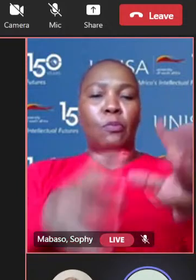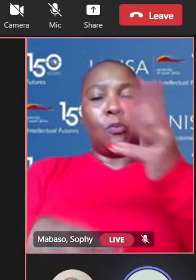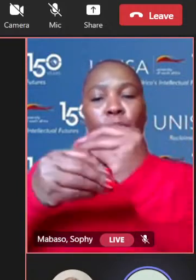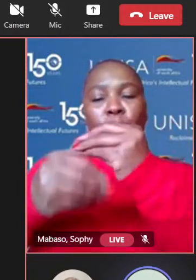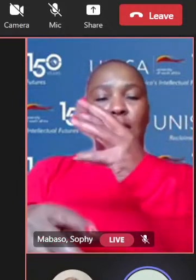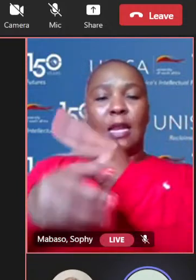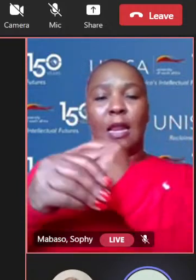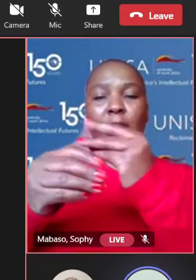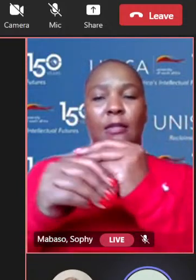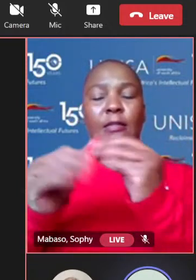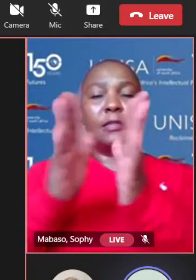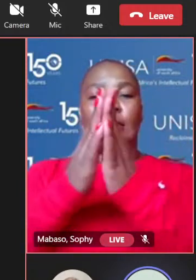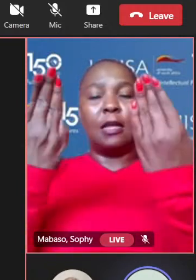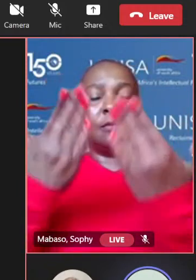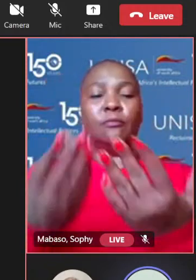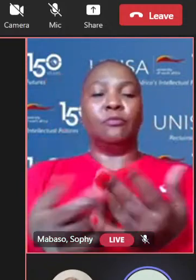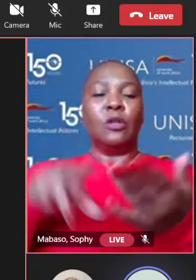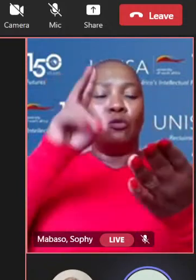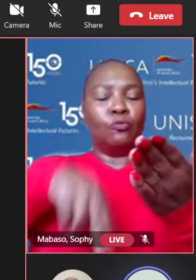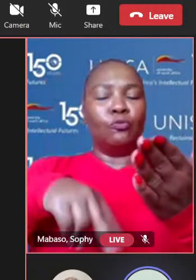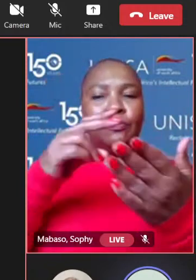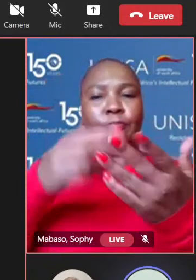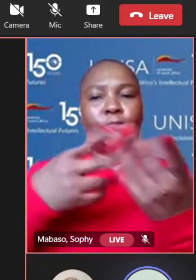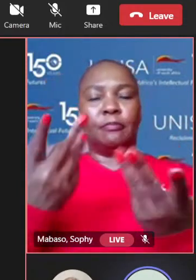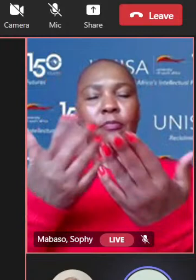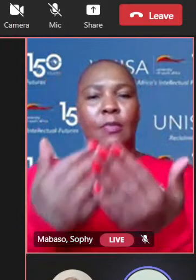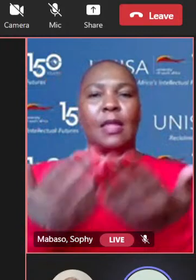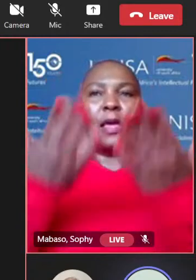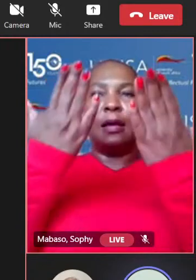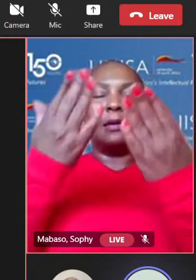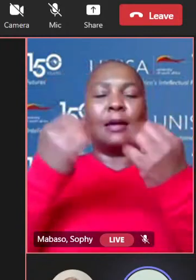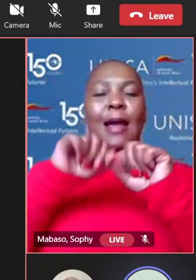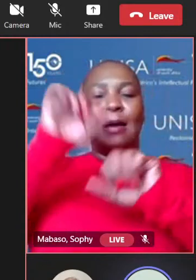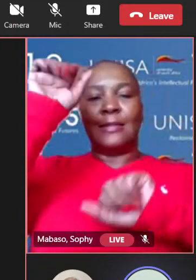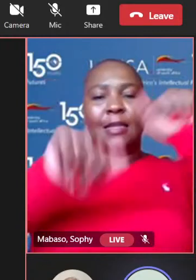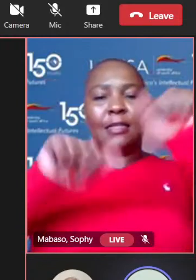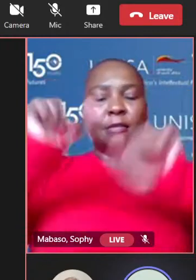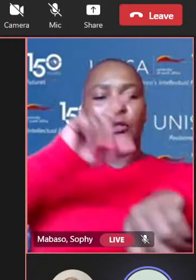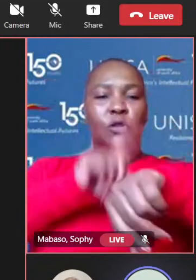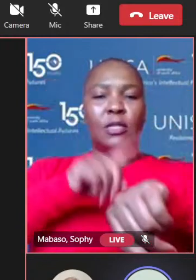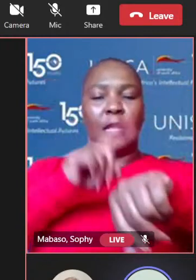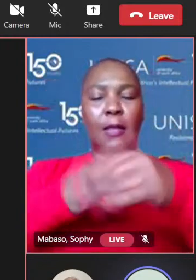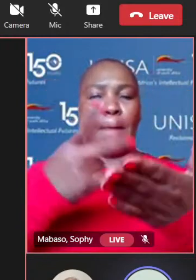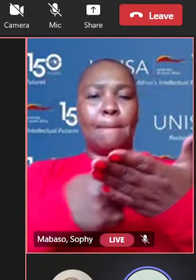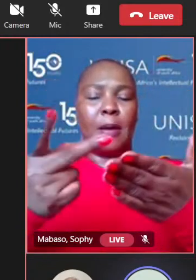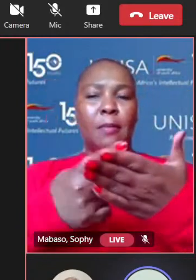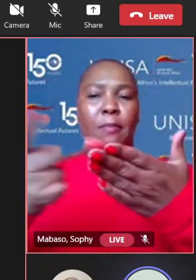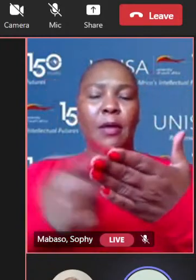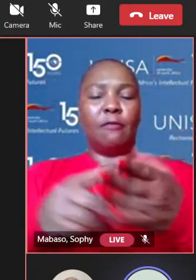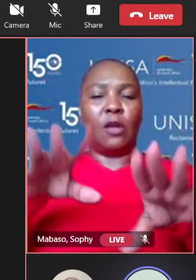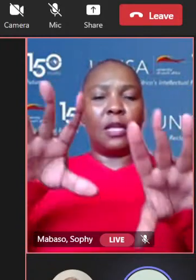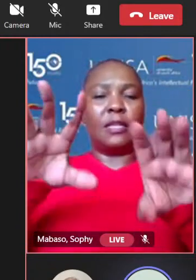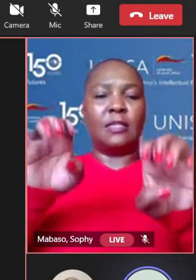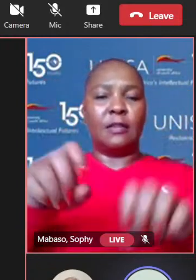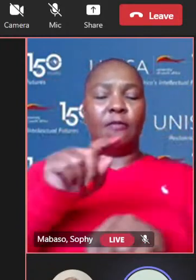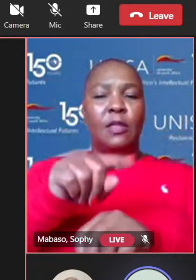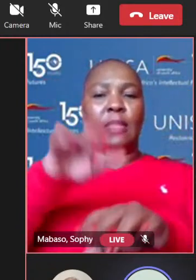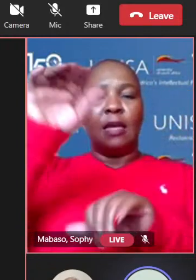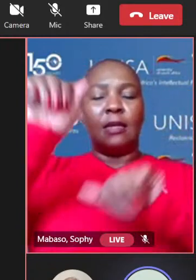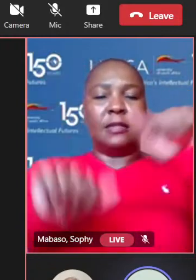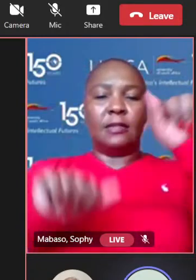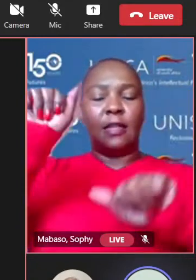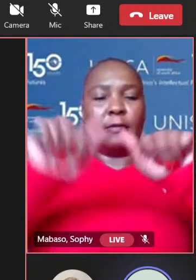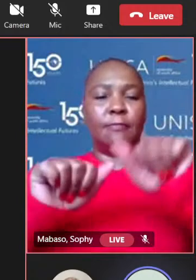are able to do the assessments on time, and you are prepared for the exams or final assessments, as the presenter has